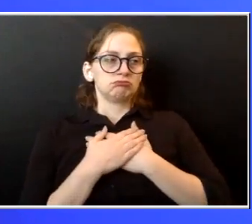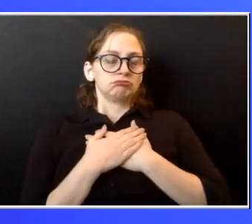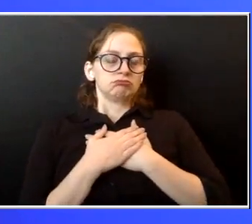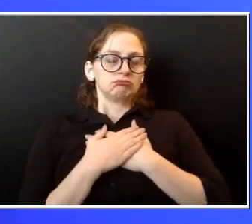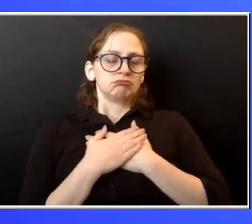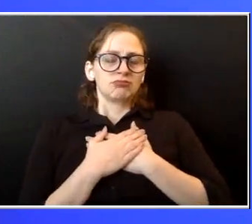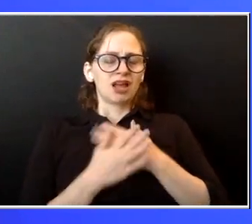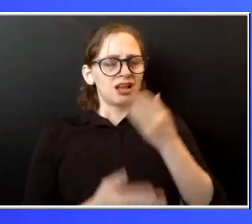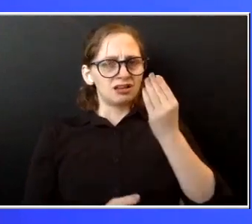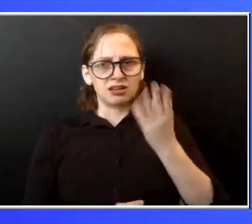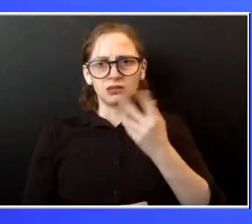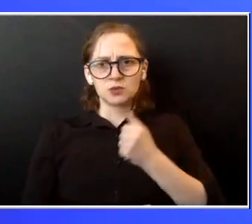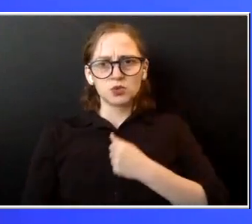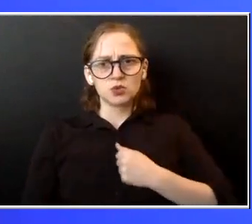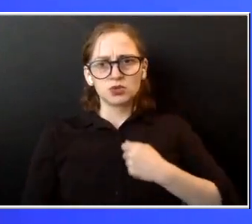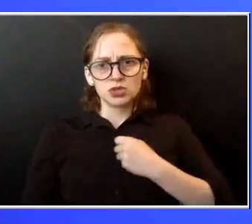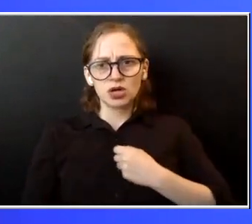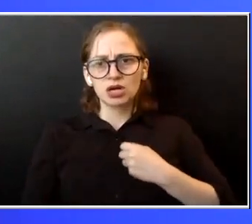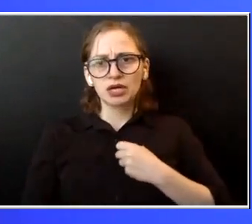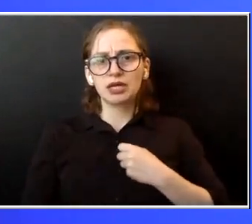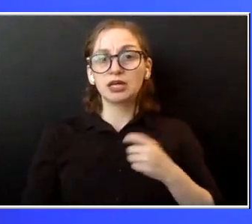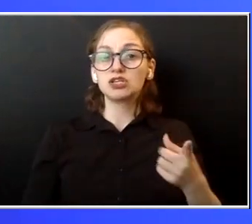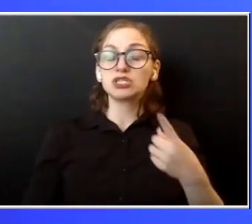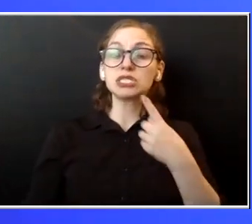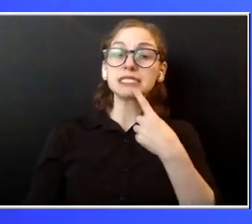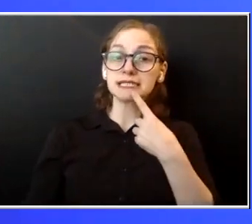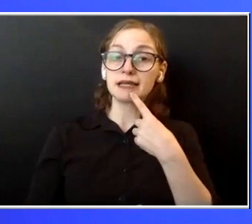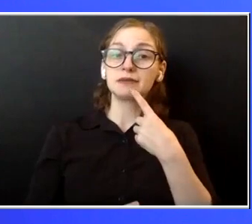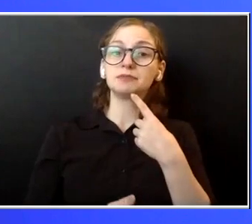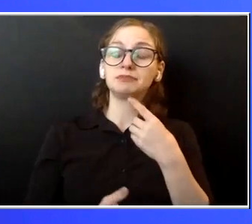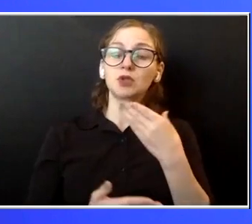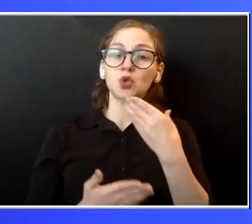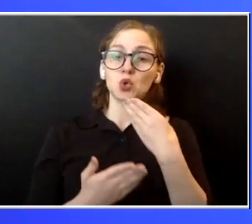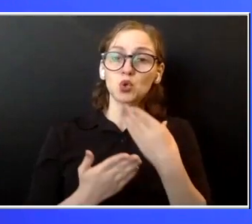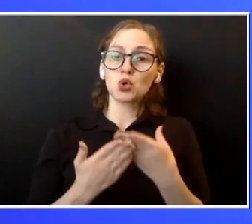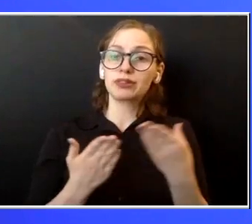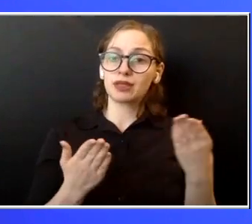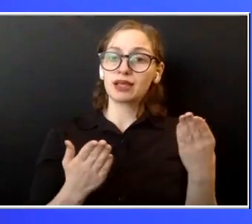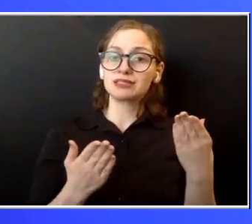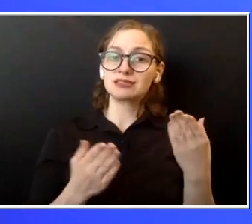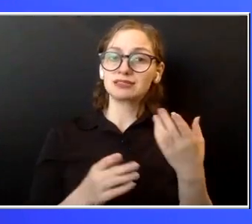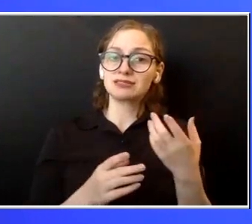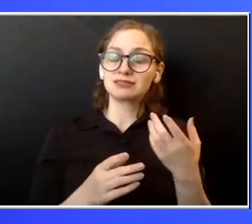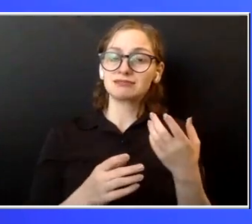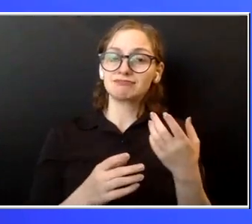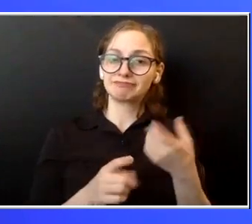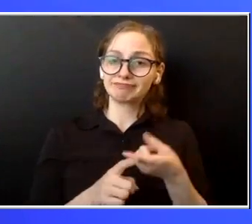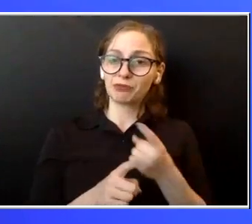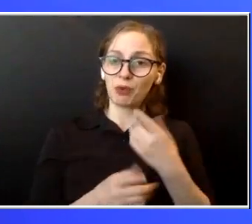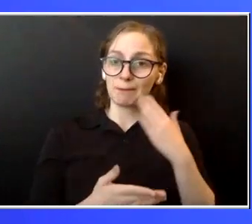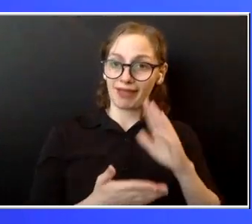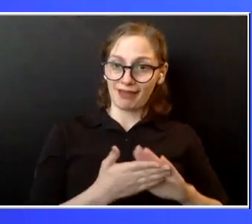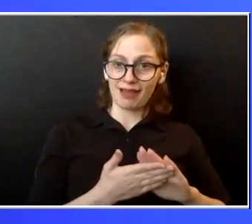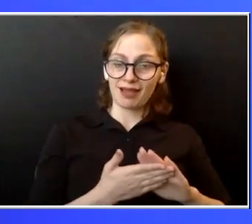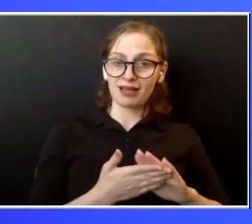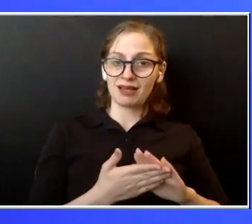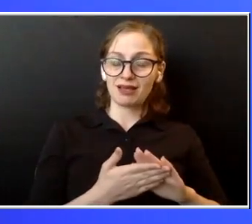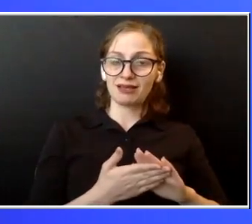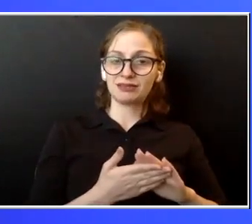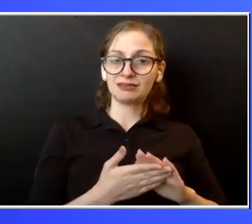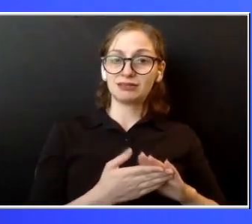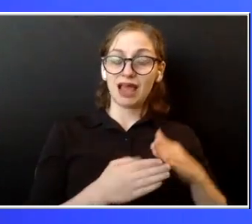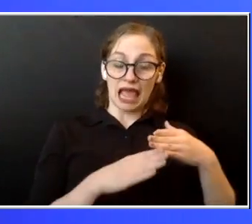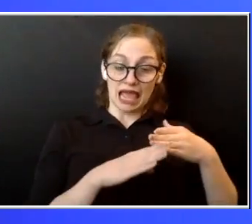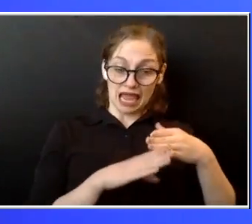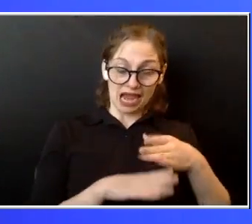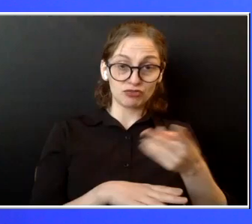said, well, there's good things that come from this. She said, after he visited you with